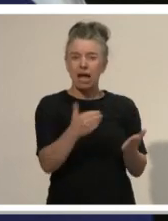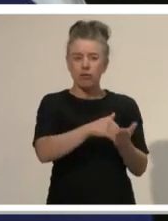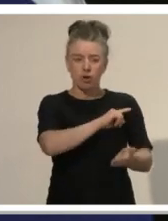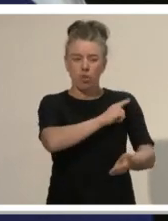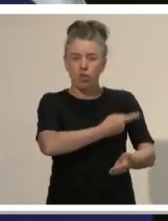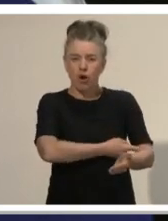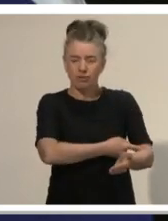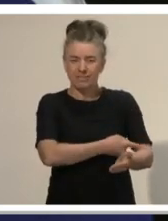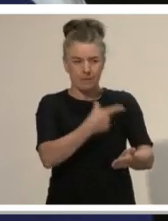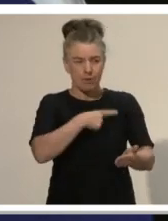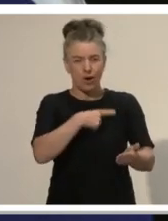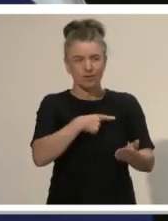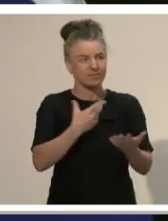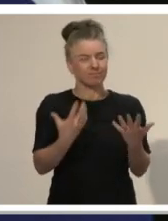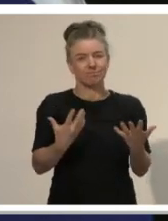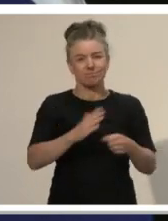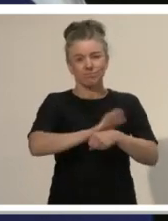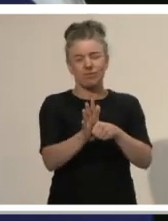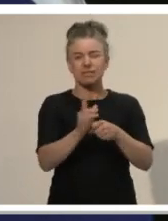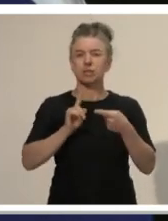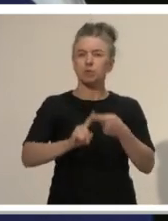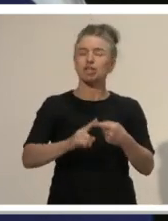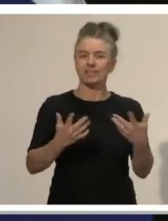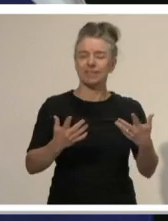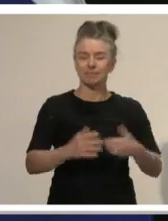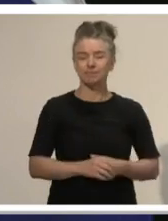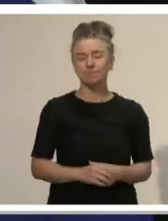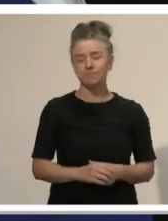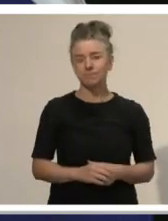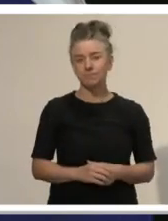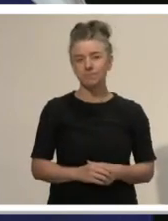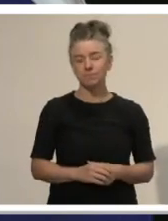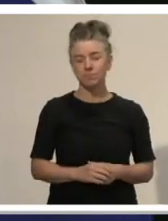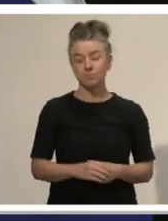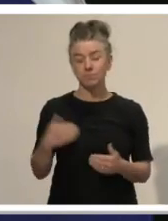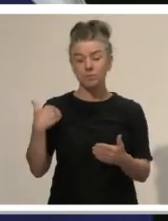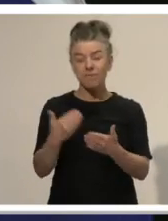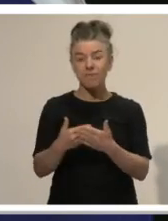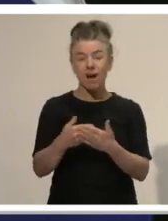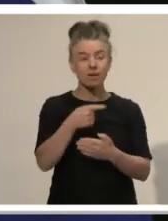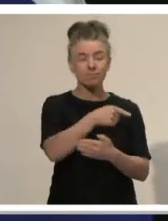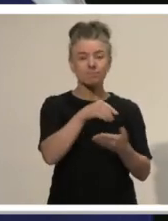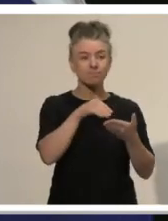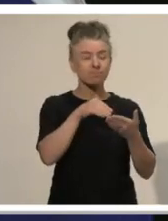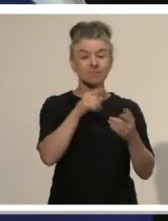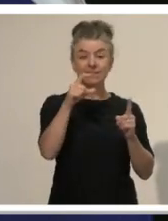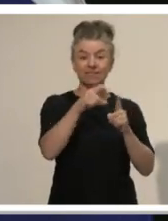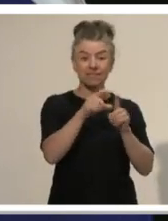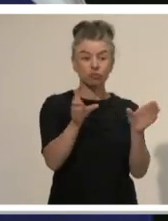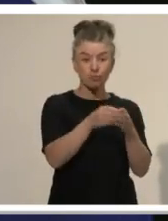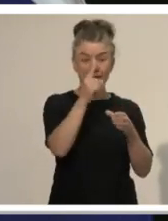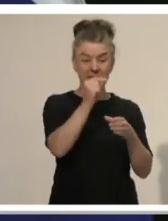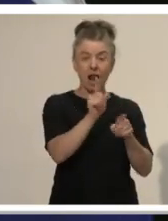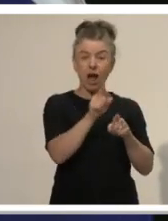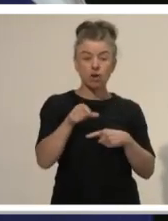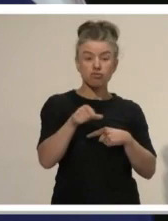in support of the COVID-19 response, as you're all well aware. So far, that's been used for things like closing roads to prevent vehicle access